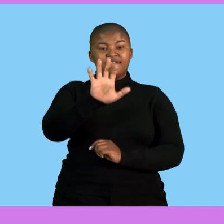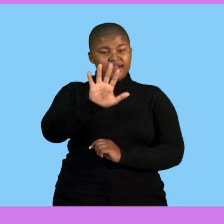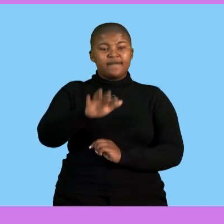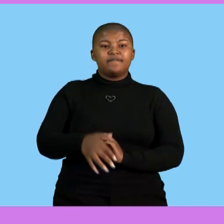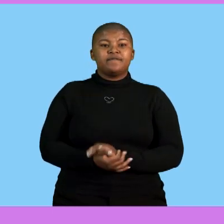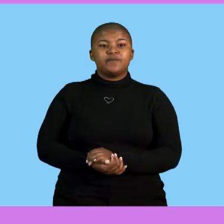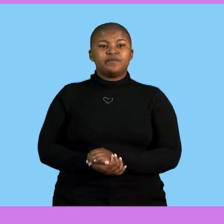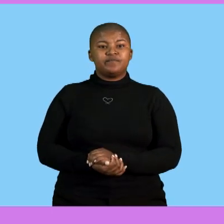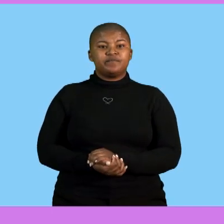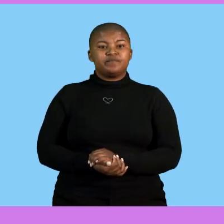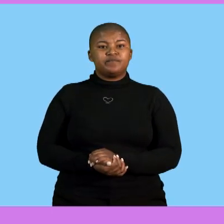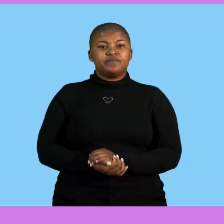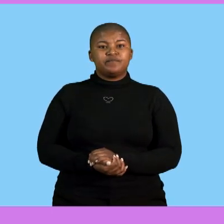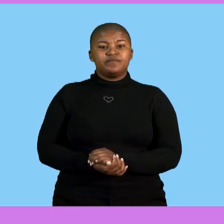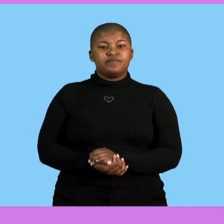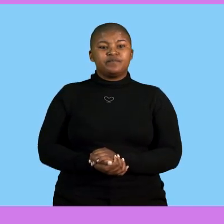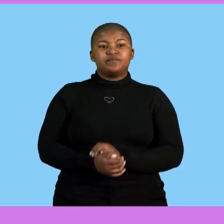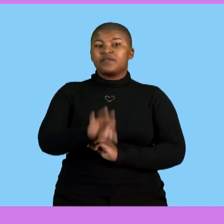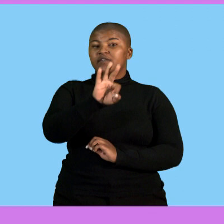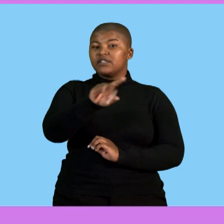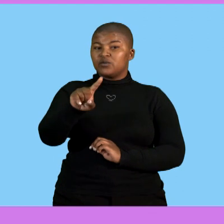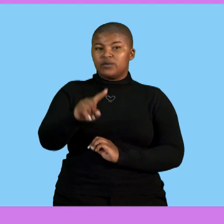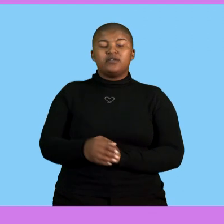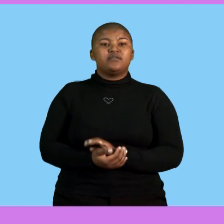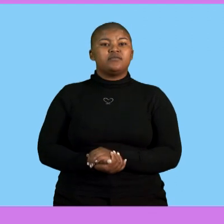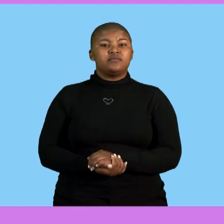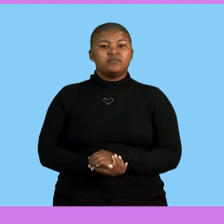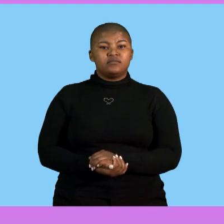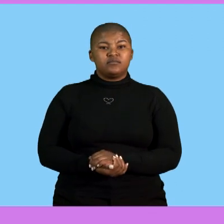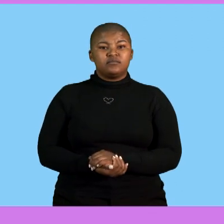5. We have 20. It comes here. 31.